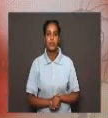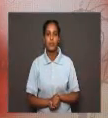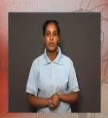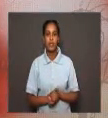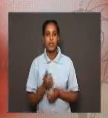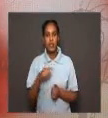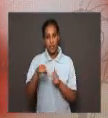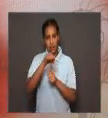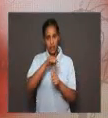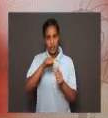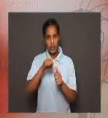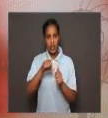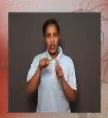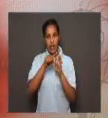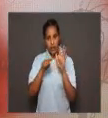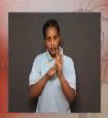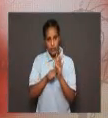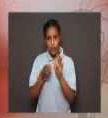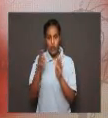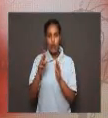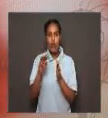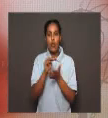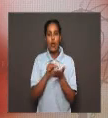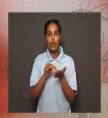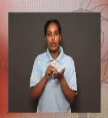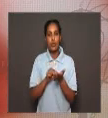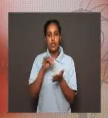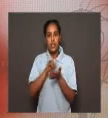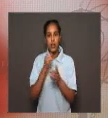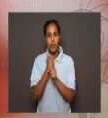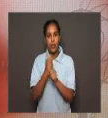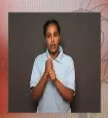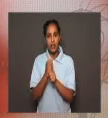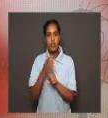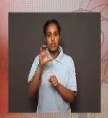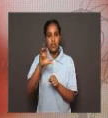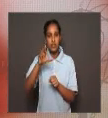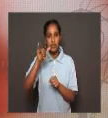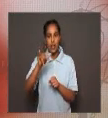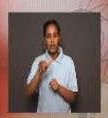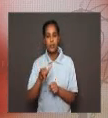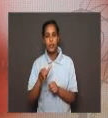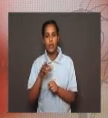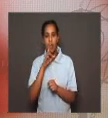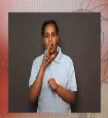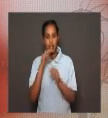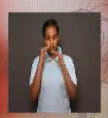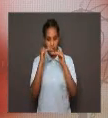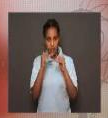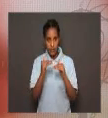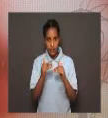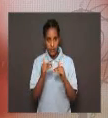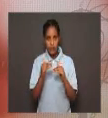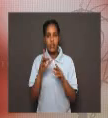The atoms, ions, or molecules that make up a crystal are arranged in